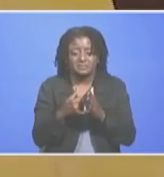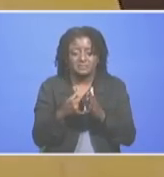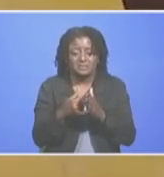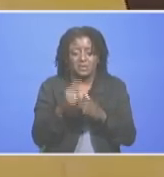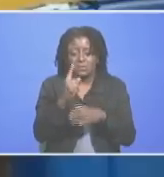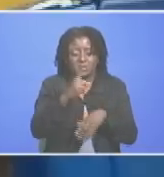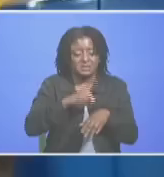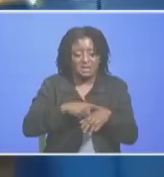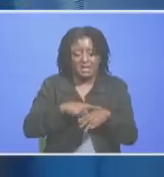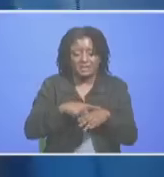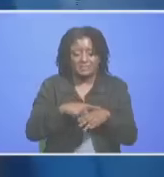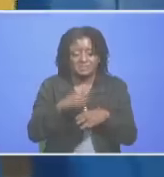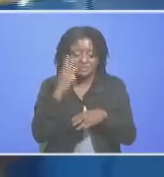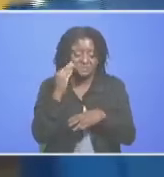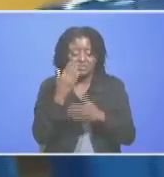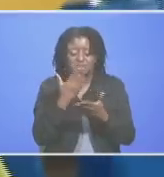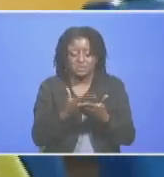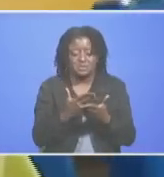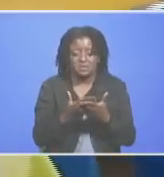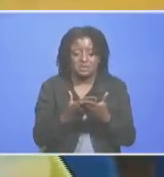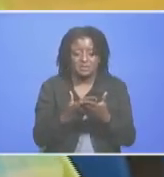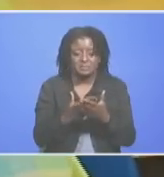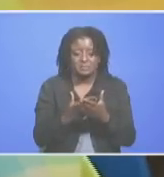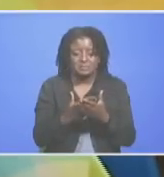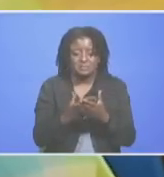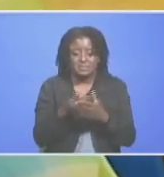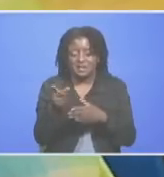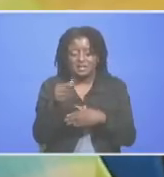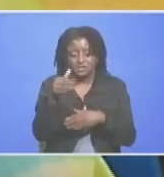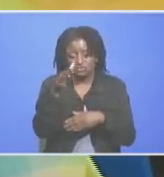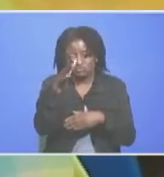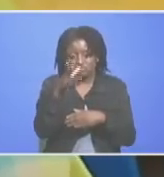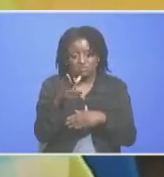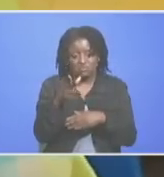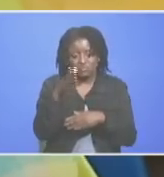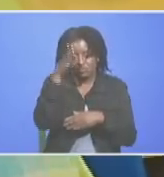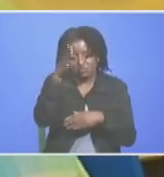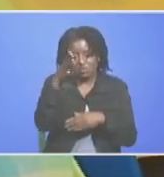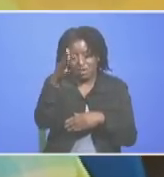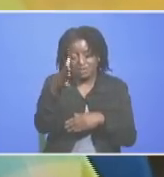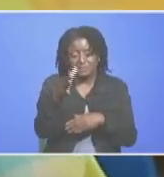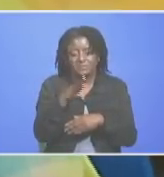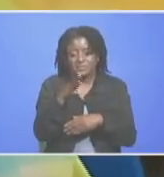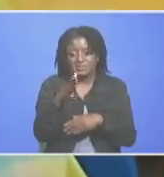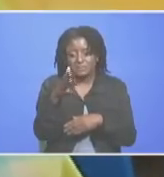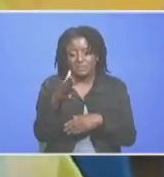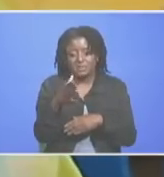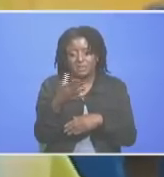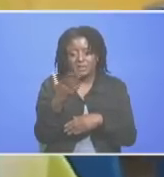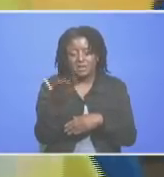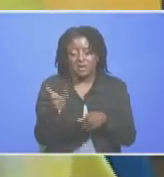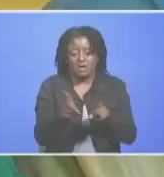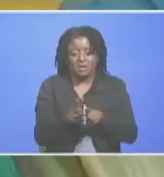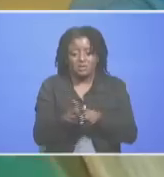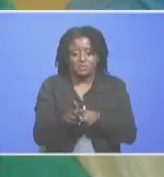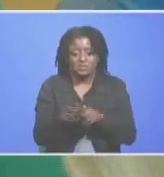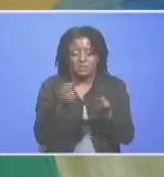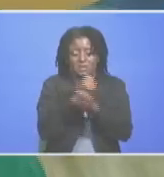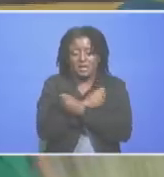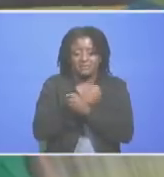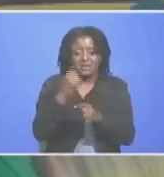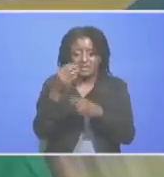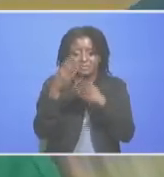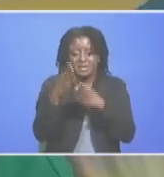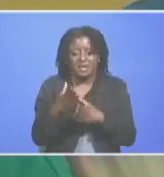one time was good. Elmore not alone, as his grandparents Jerry and Sharon Benston also have been loving the Bahamian hospitality. It's been